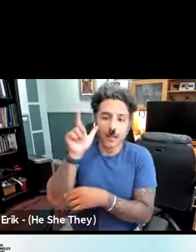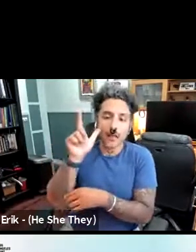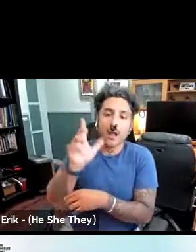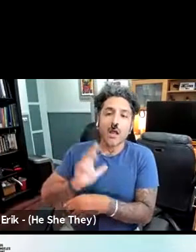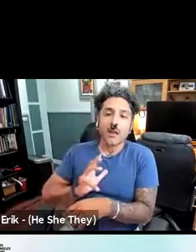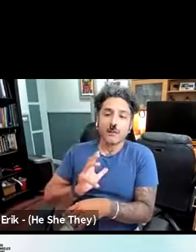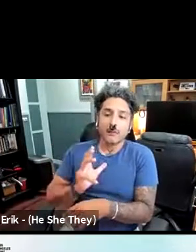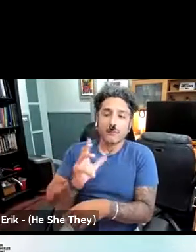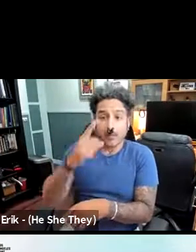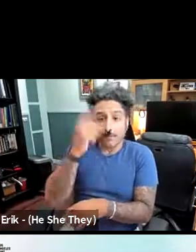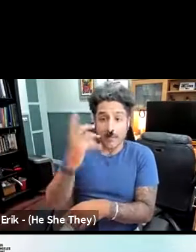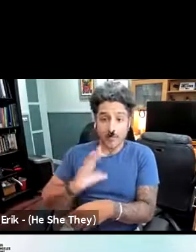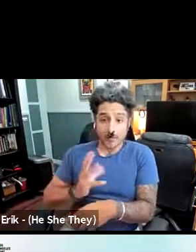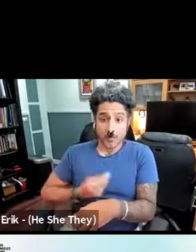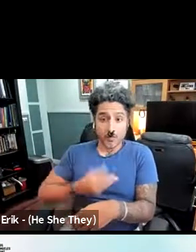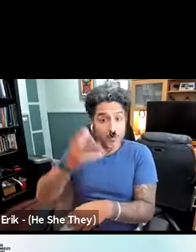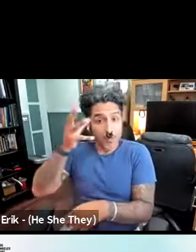men,